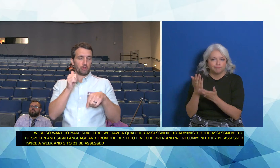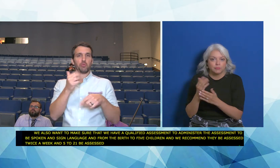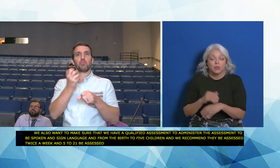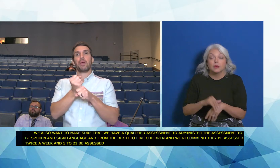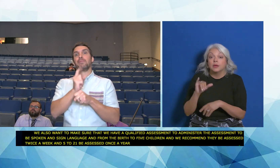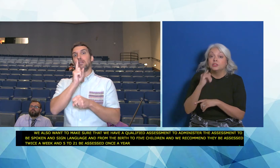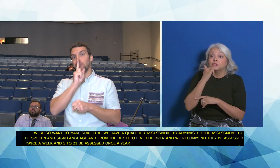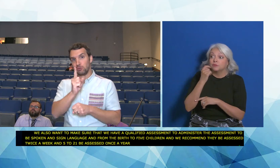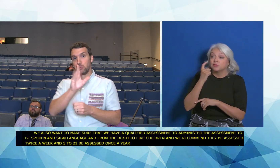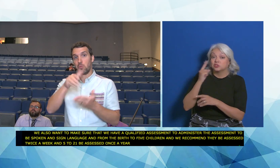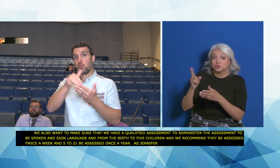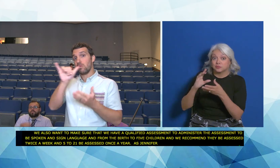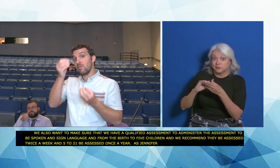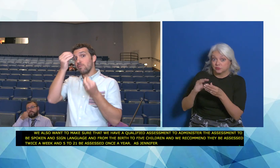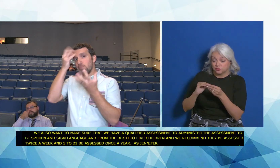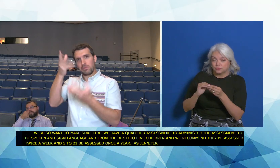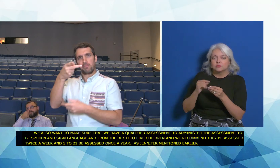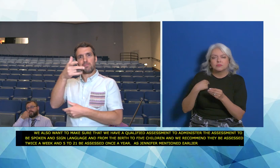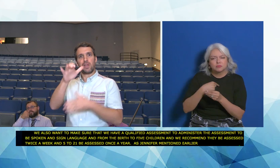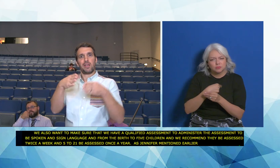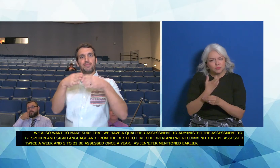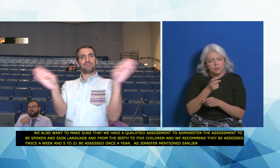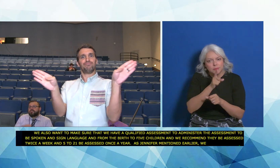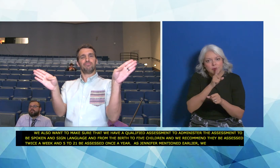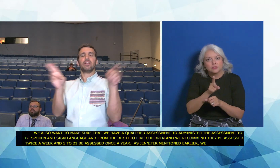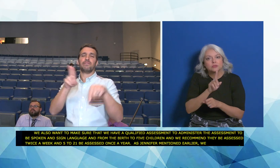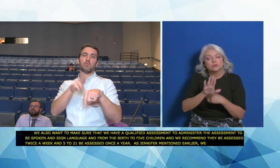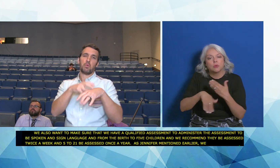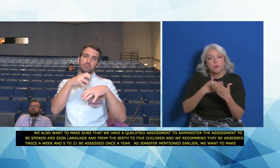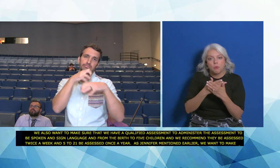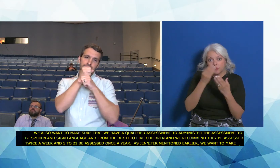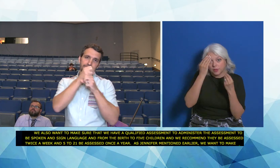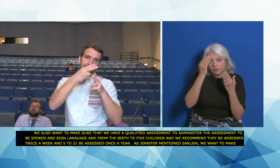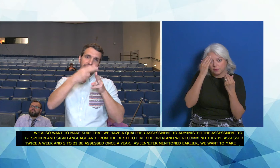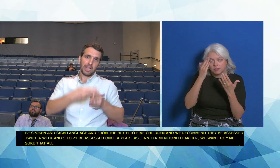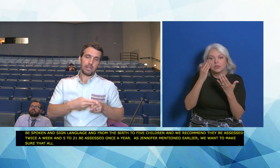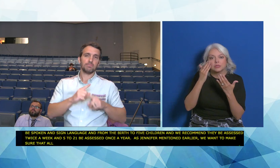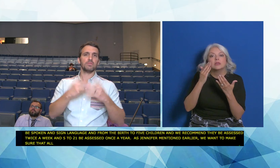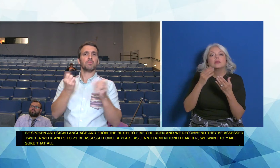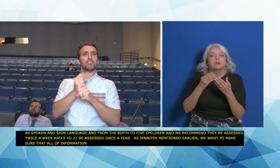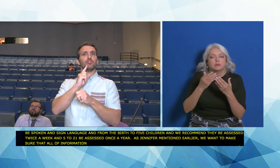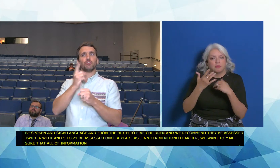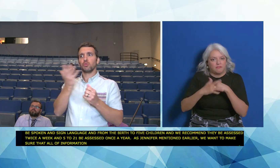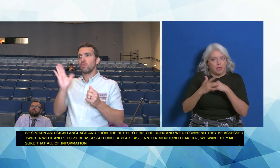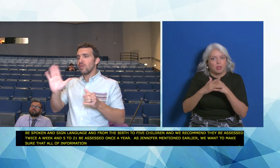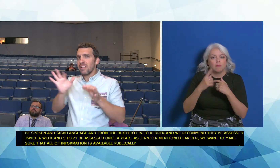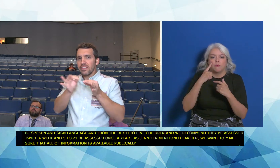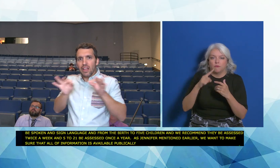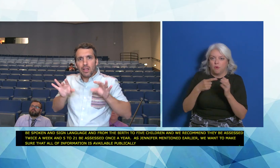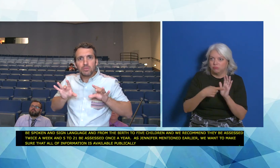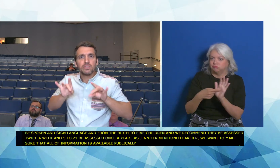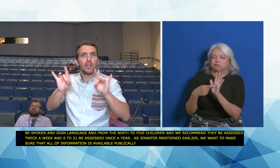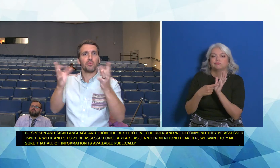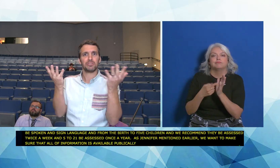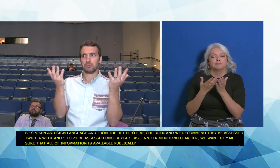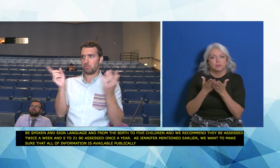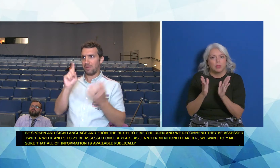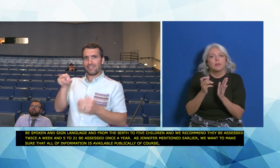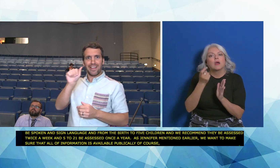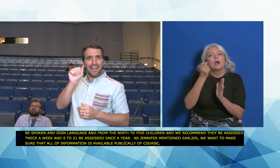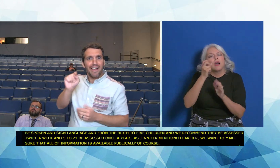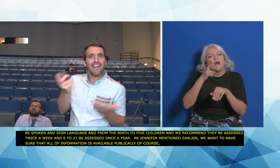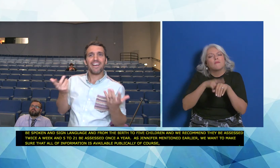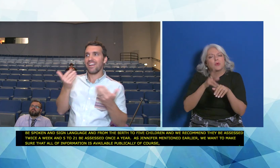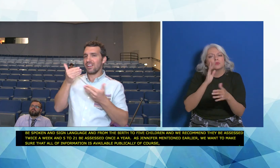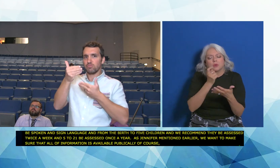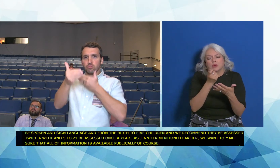Jennifer mentioned earlier, we also want to make sure that all of the information is available publicly. Of course, redacted appropriately so that names